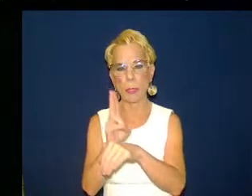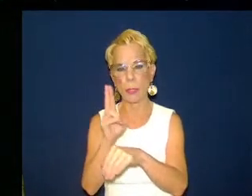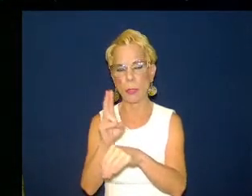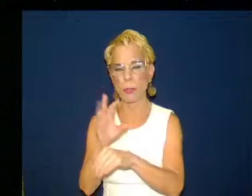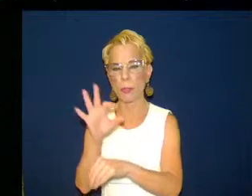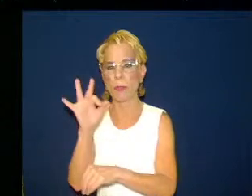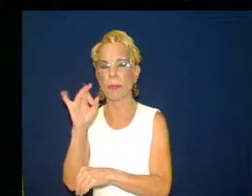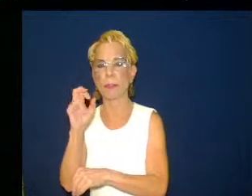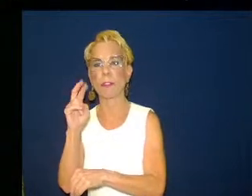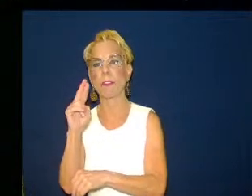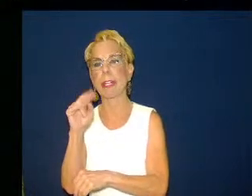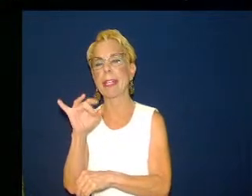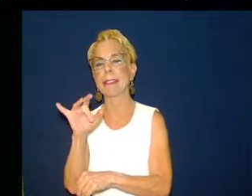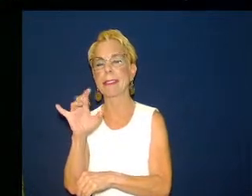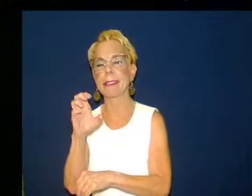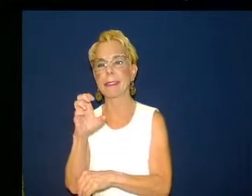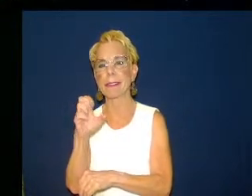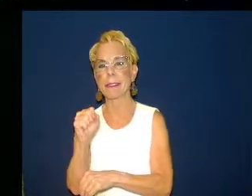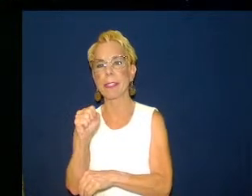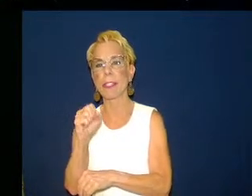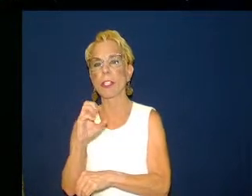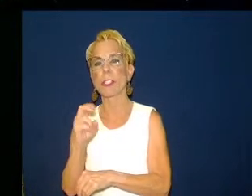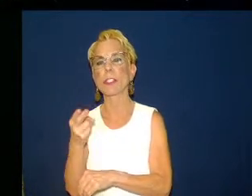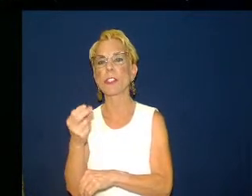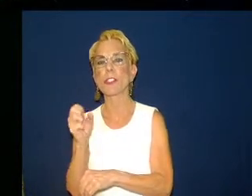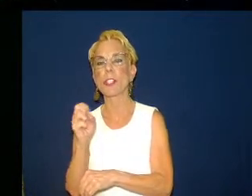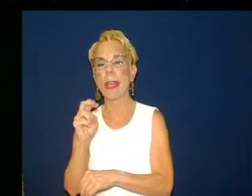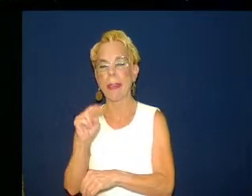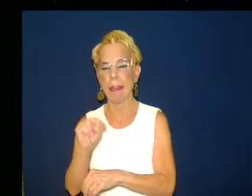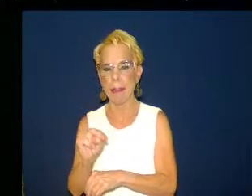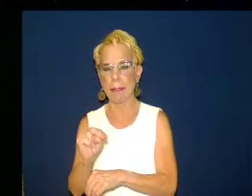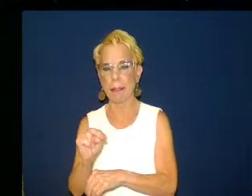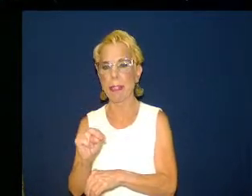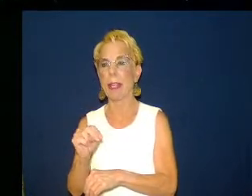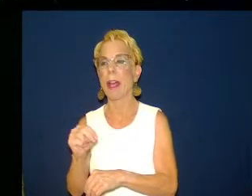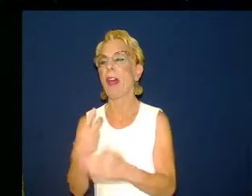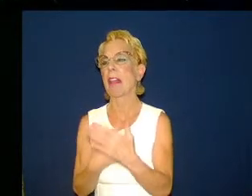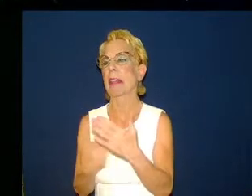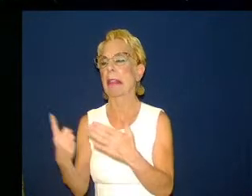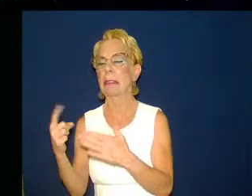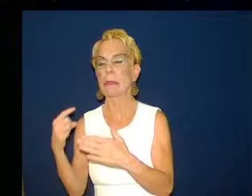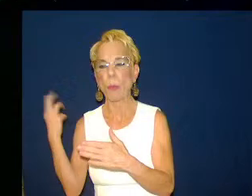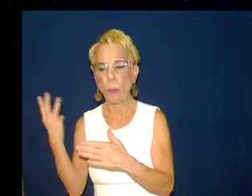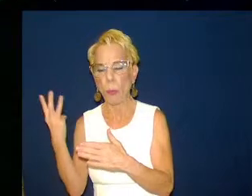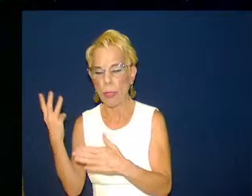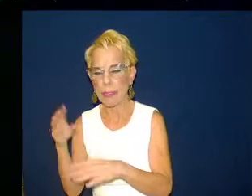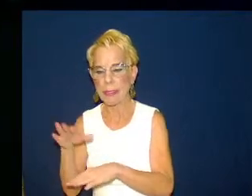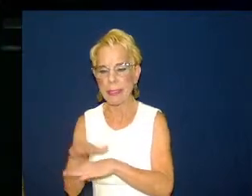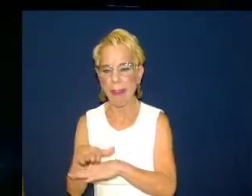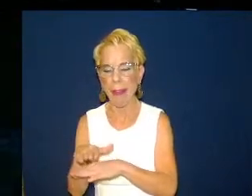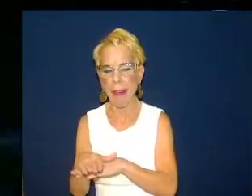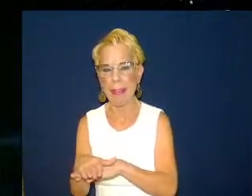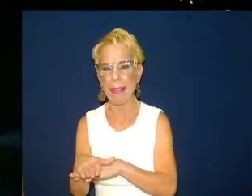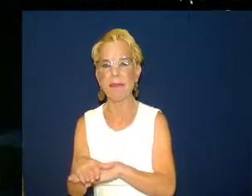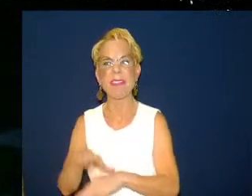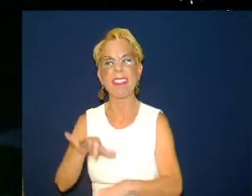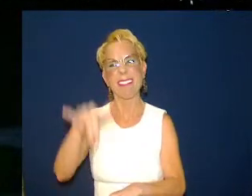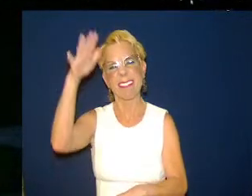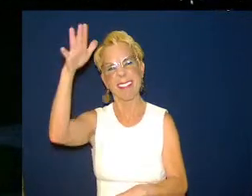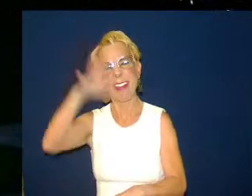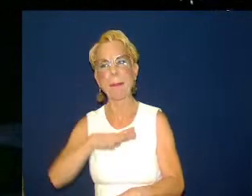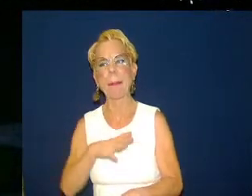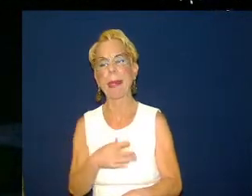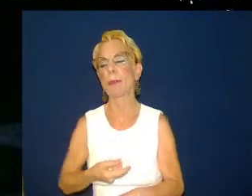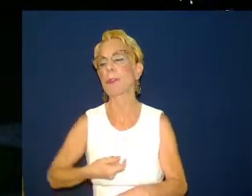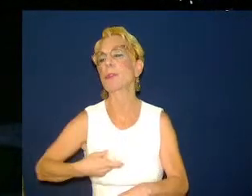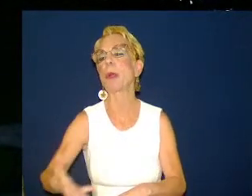And he said people were ducking and knocking them on the floor. $2 bills, two of them in a row, boom, boom. Somebody said, ooh, don't want that, you